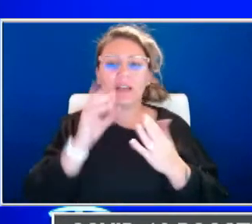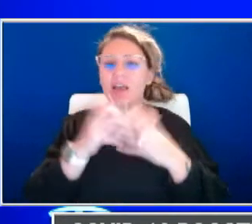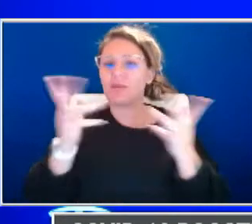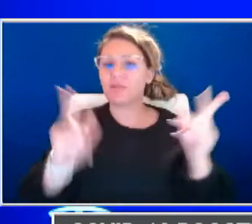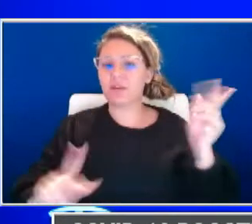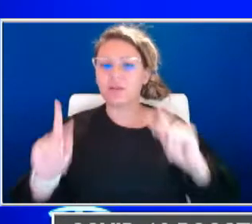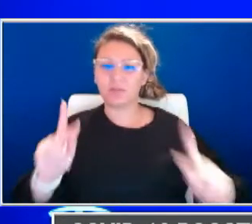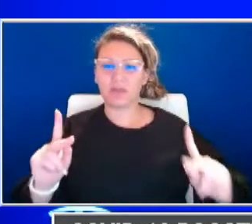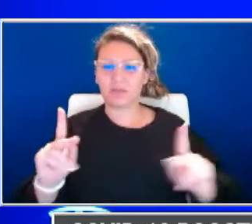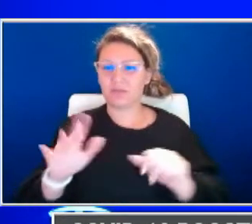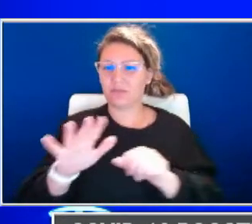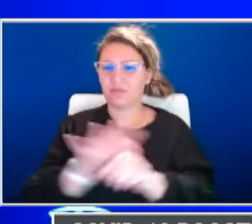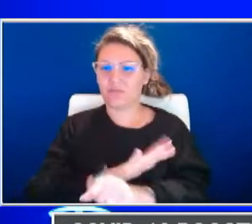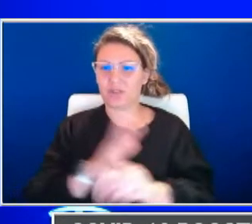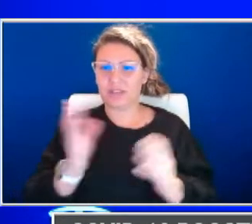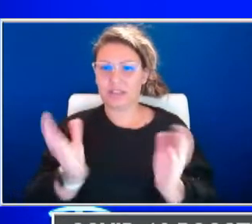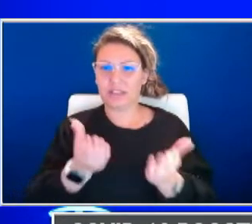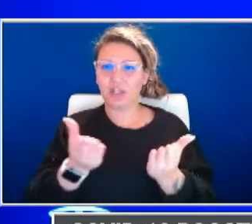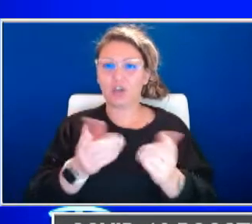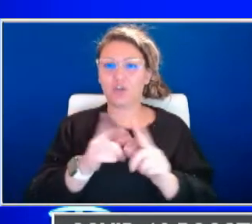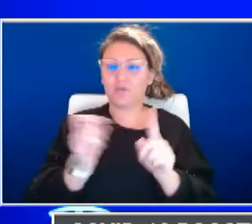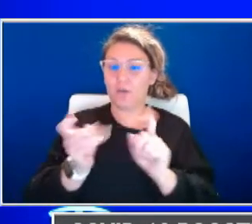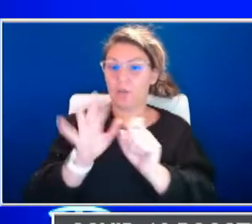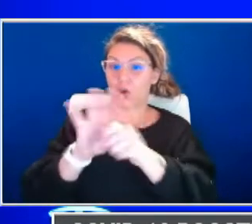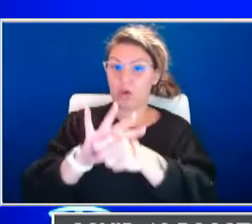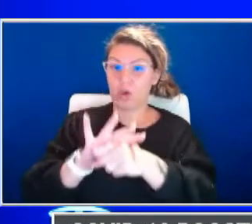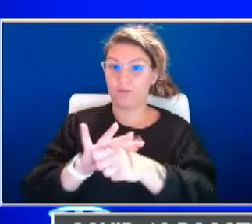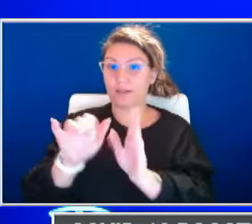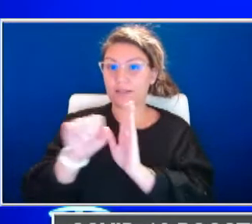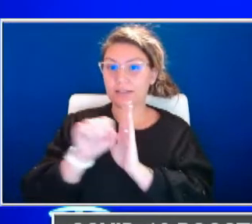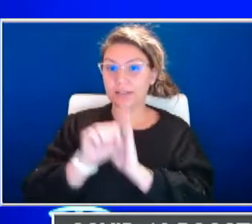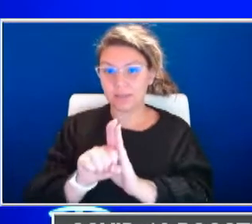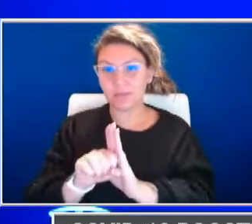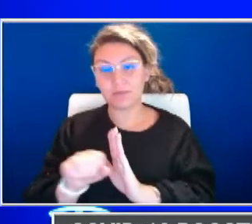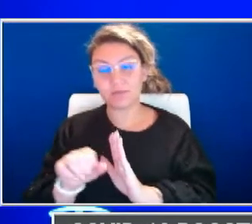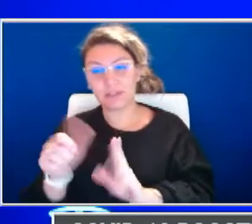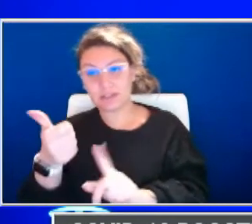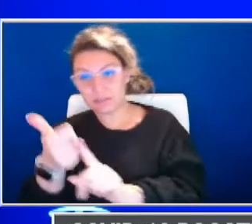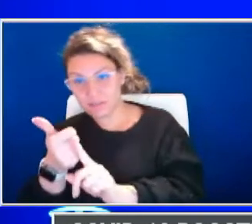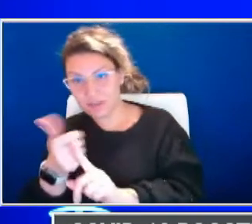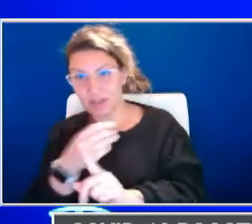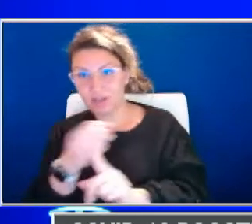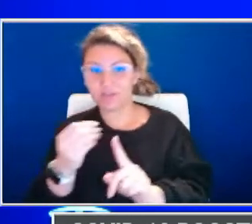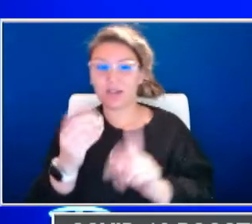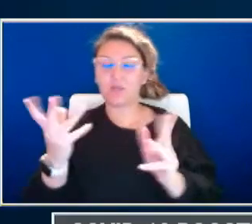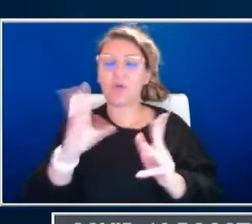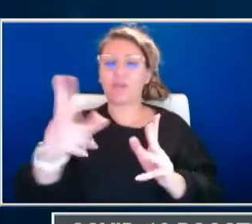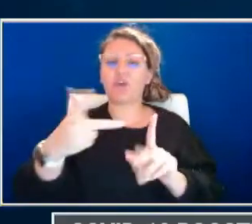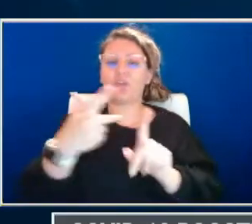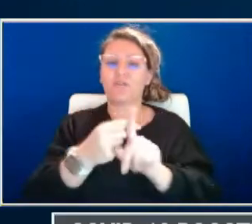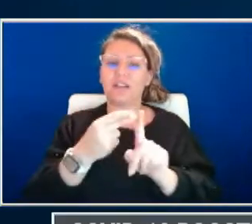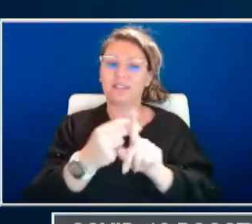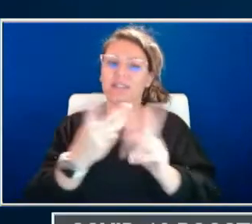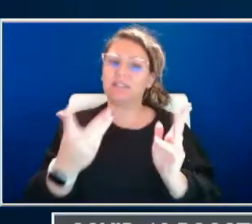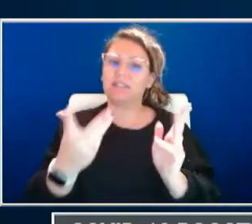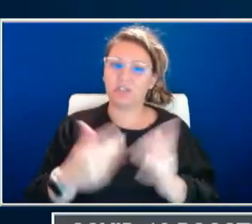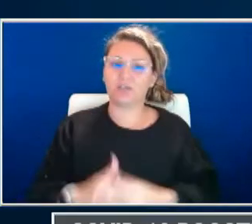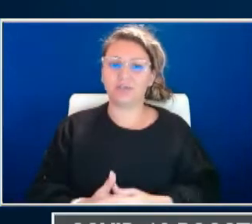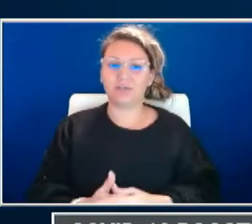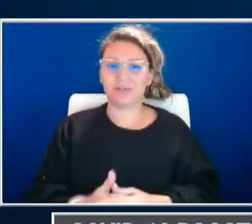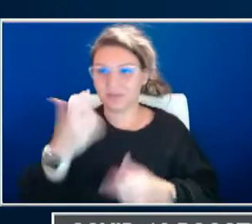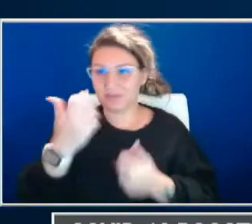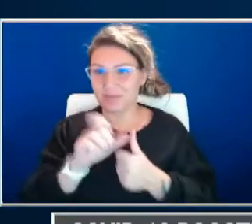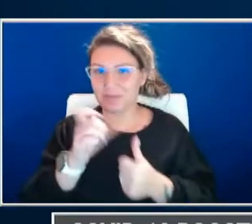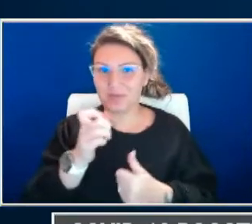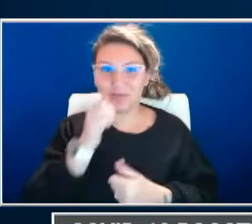are fully here due to COVID symptoms themselves and what their vaccination status is. So. Okay, you remember yesterday we had several